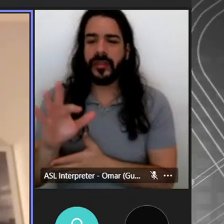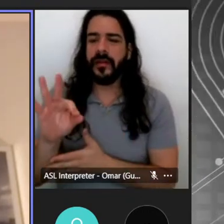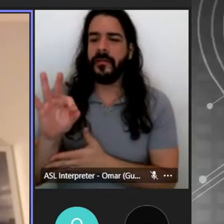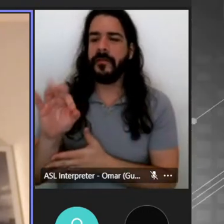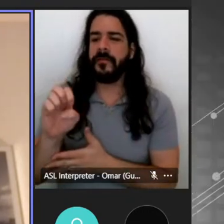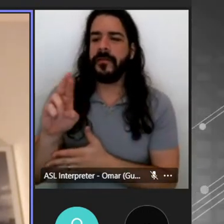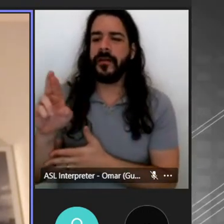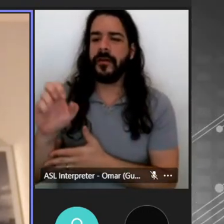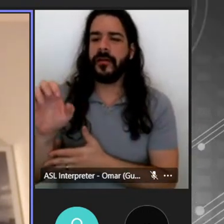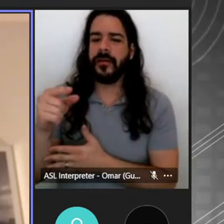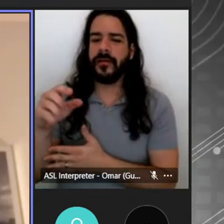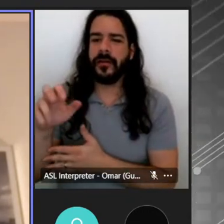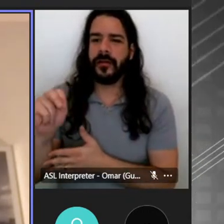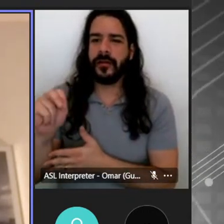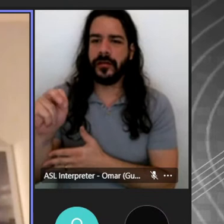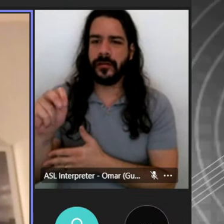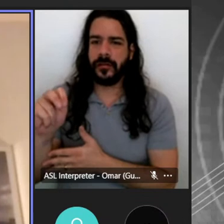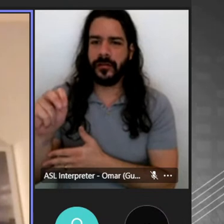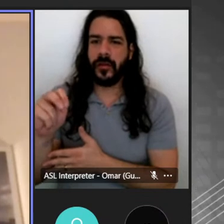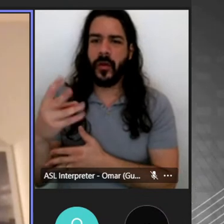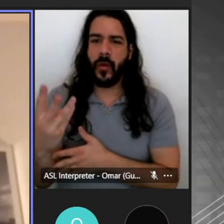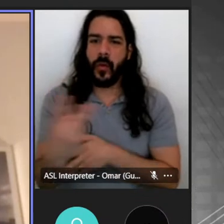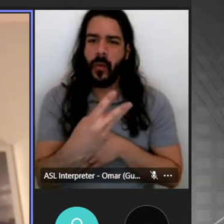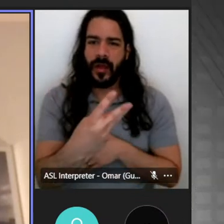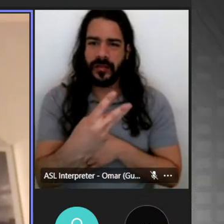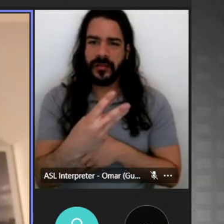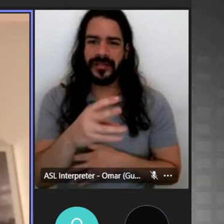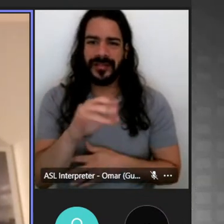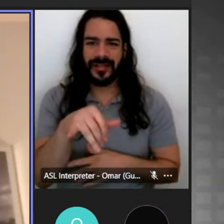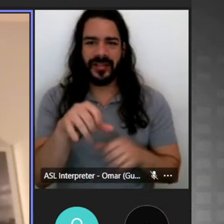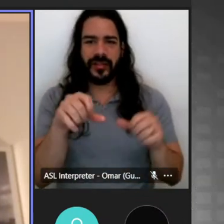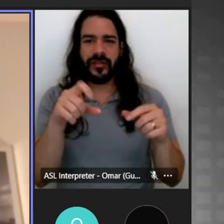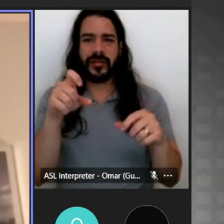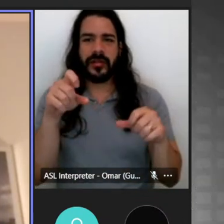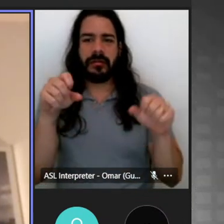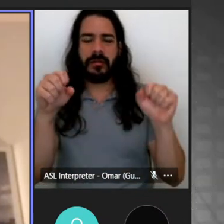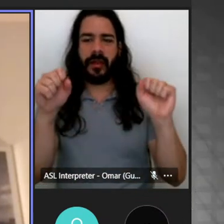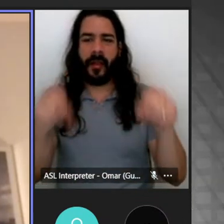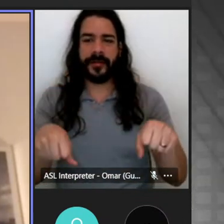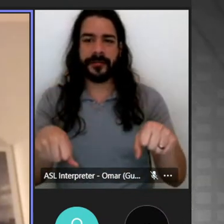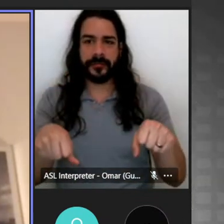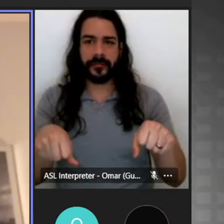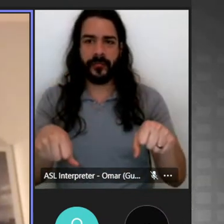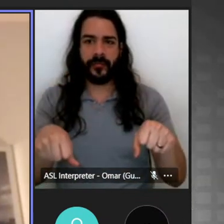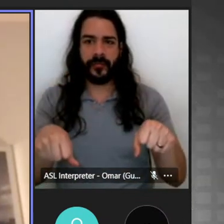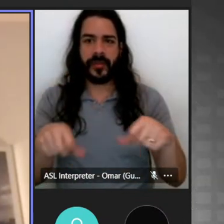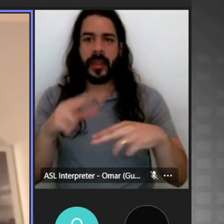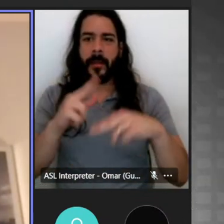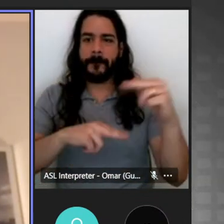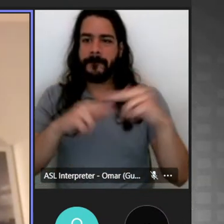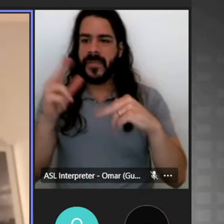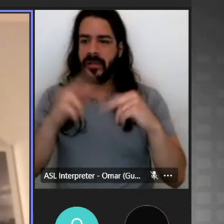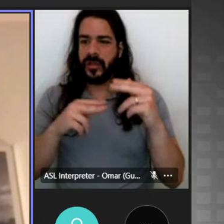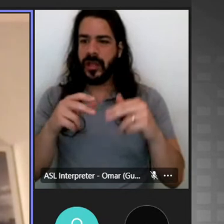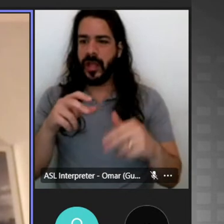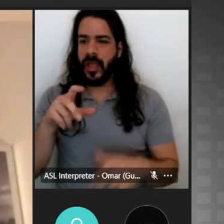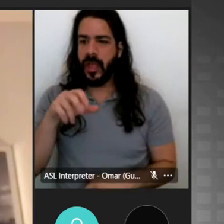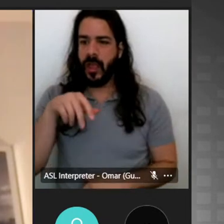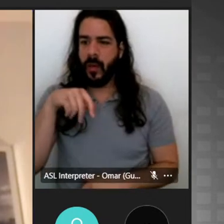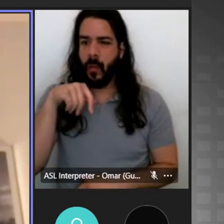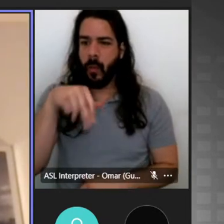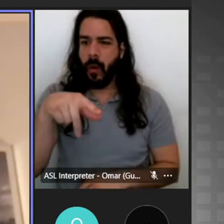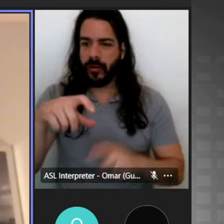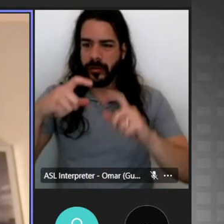what I'm proposing is that from at Farragut North is from to Farragut West is maybe they as they could put together a construct a